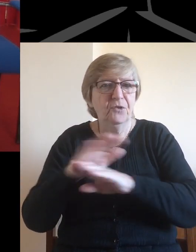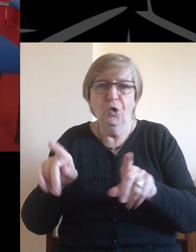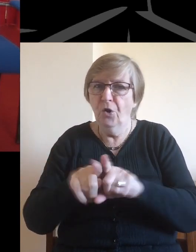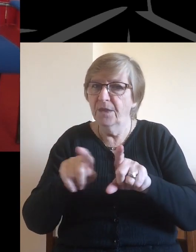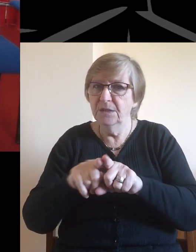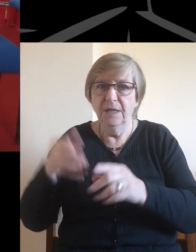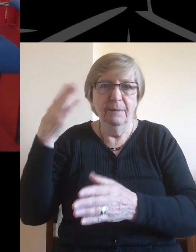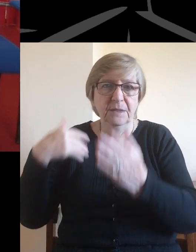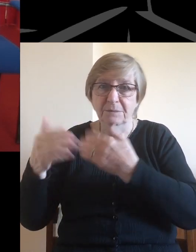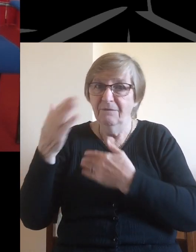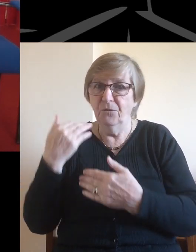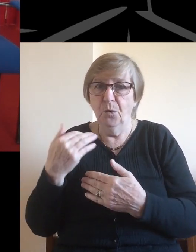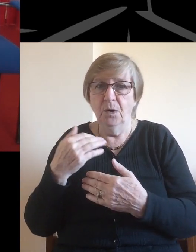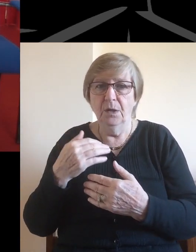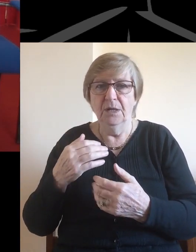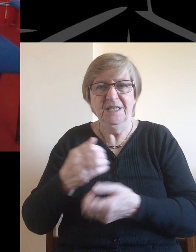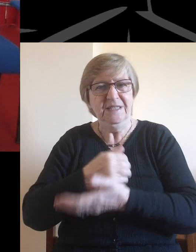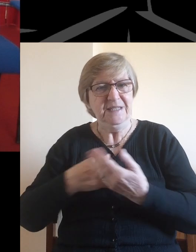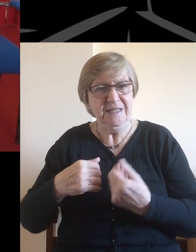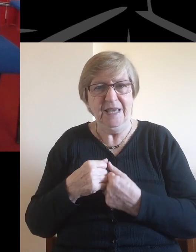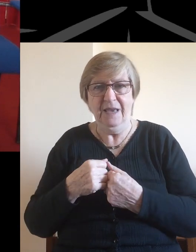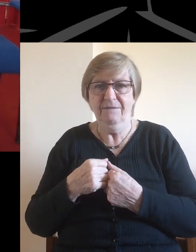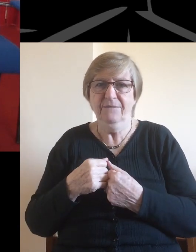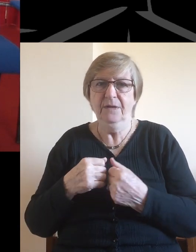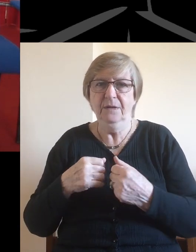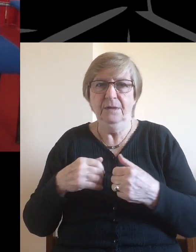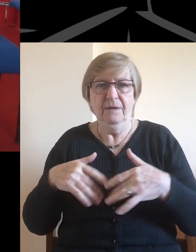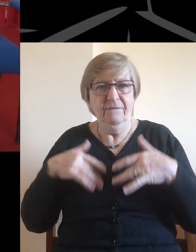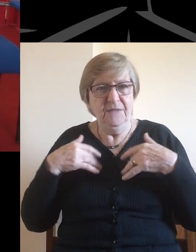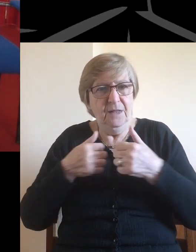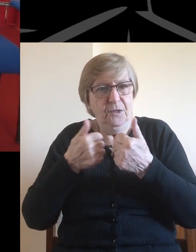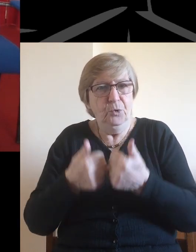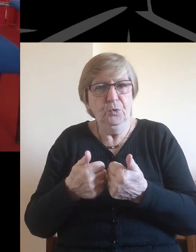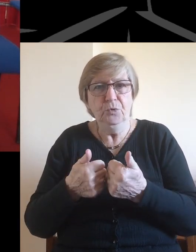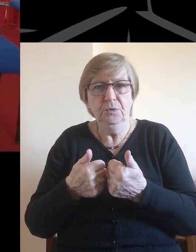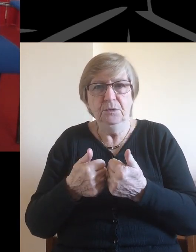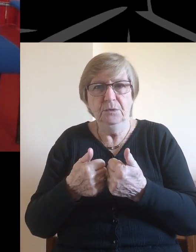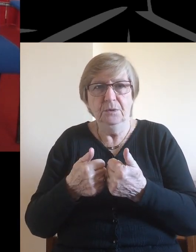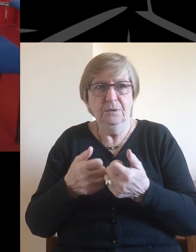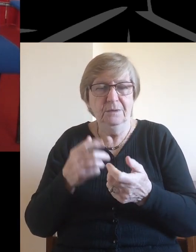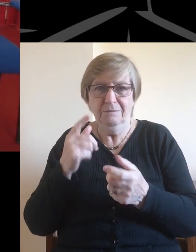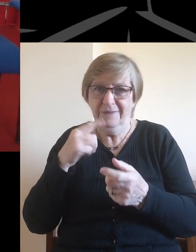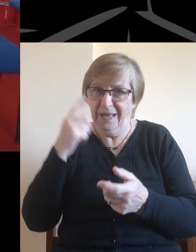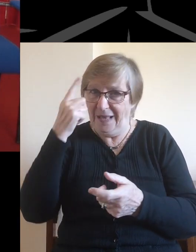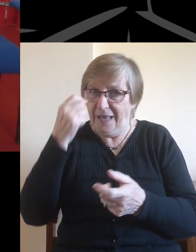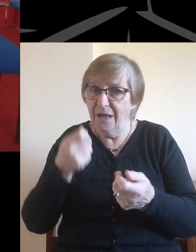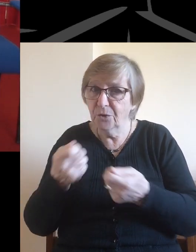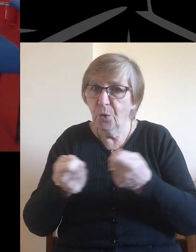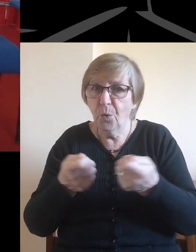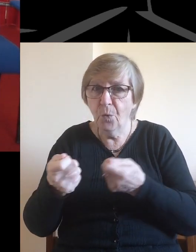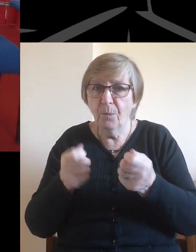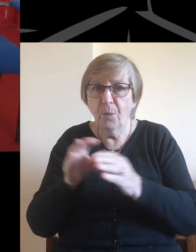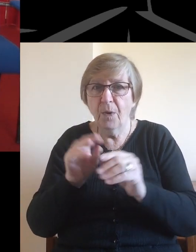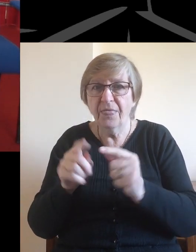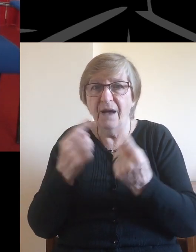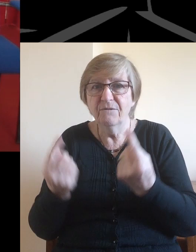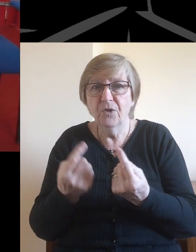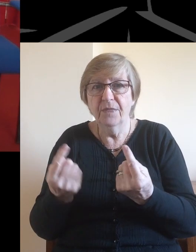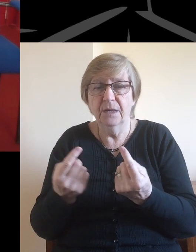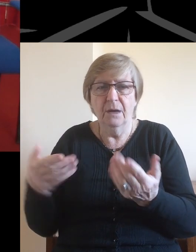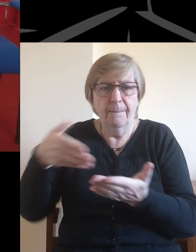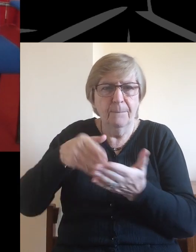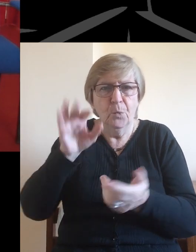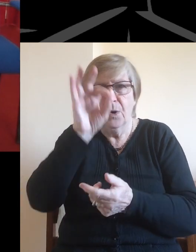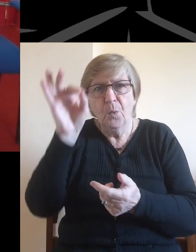comfortable as we thought, not as untouchable as we thought. We don't manage as much or as well as we thought. And there are more questions